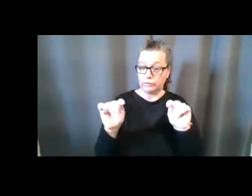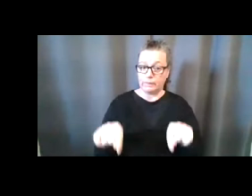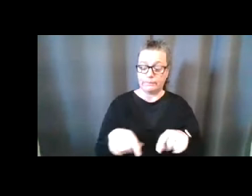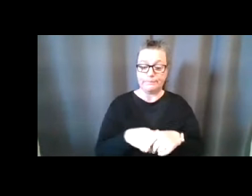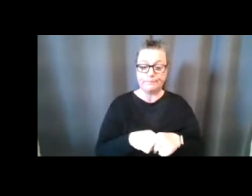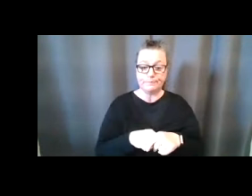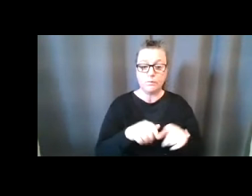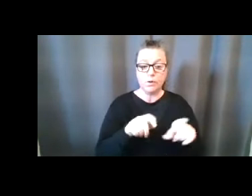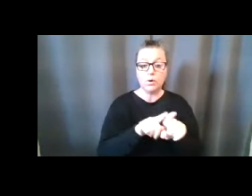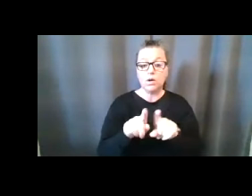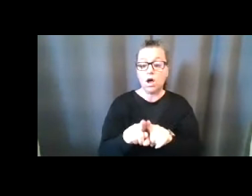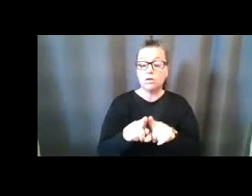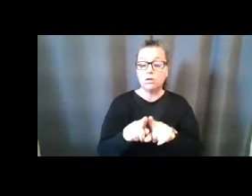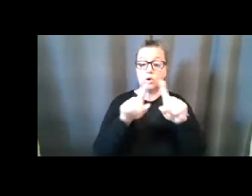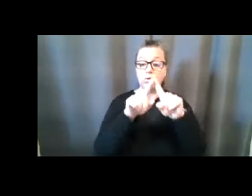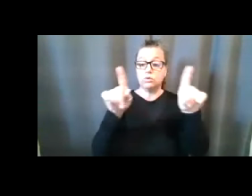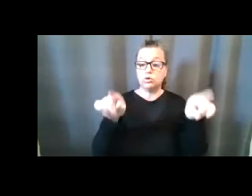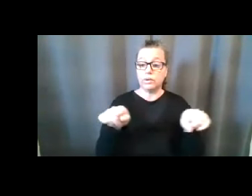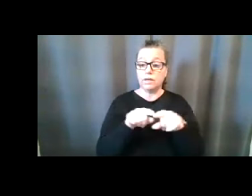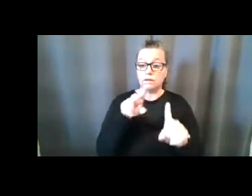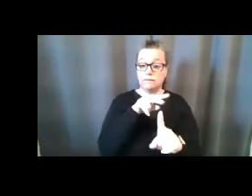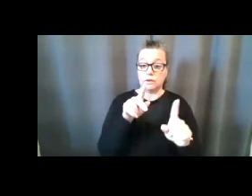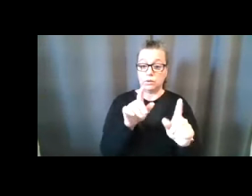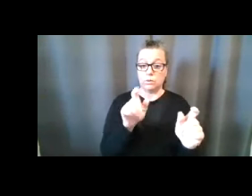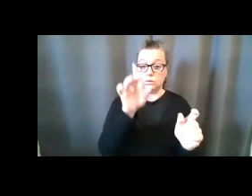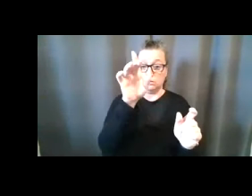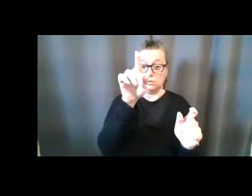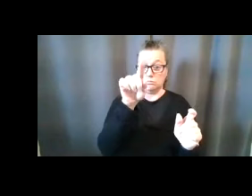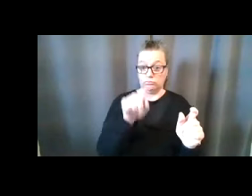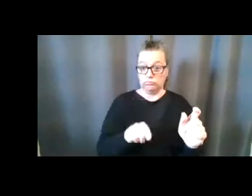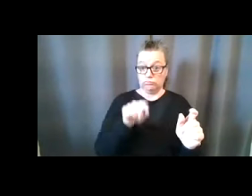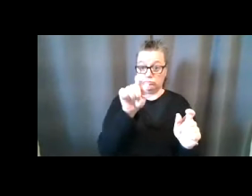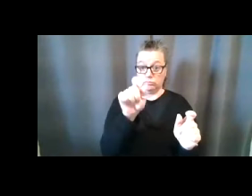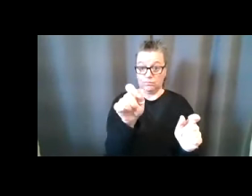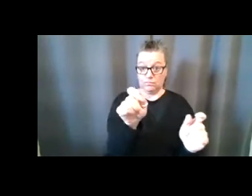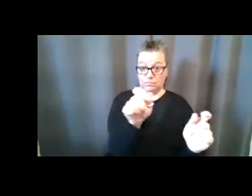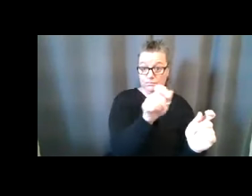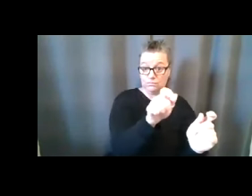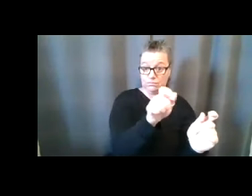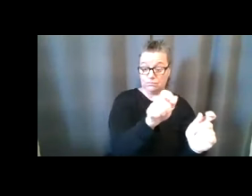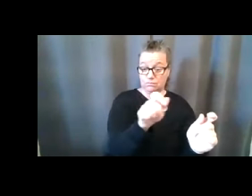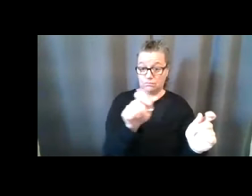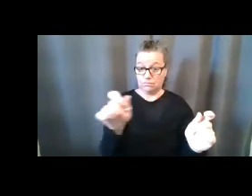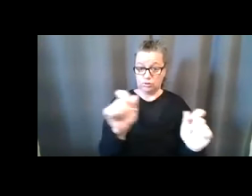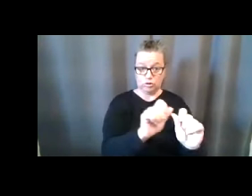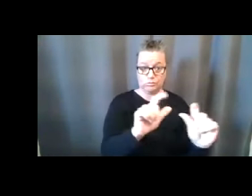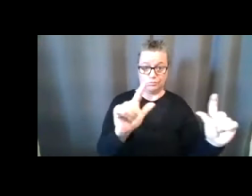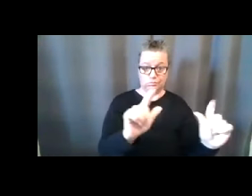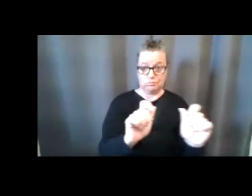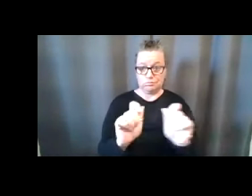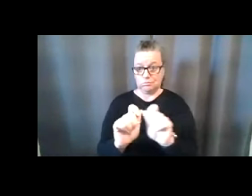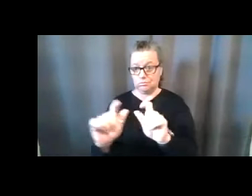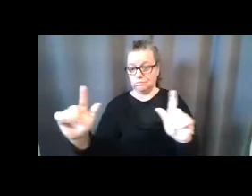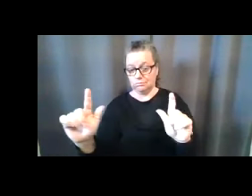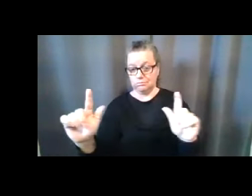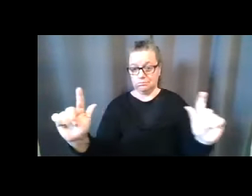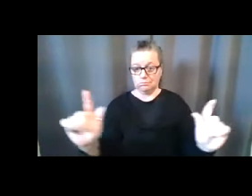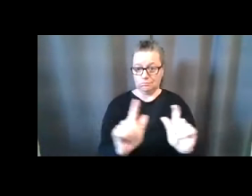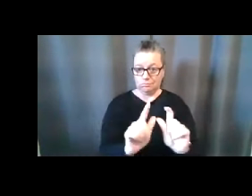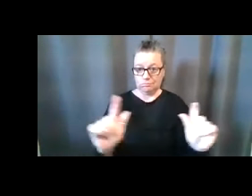can also adjust your screen view by sliding this vertical bar from left to right to adjust the size of